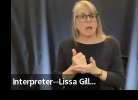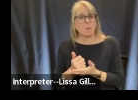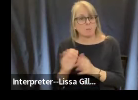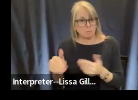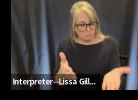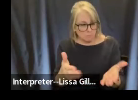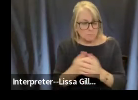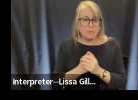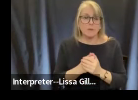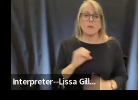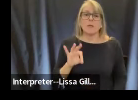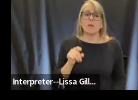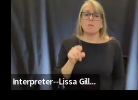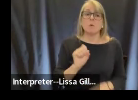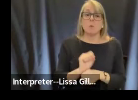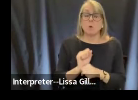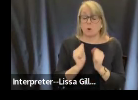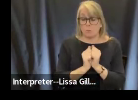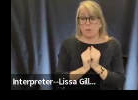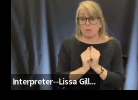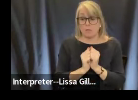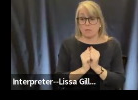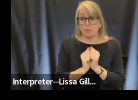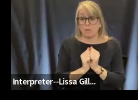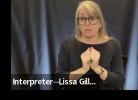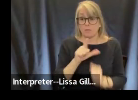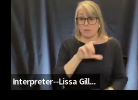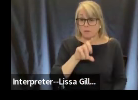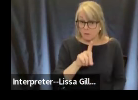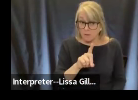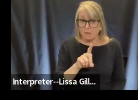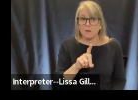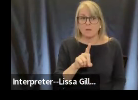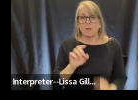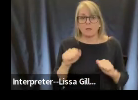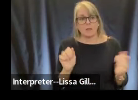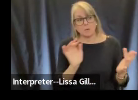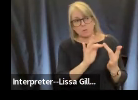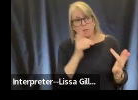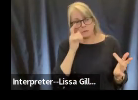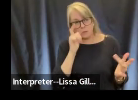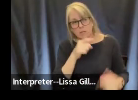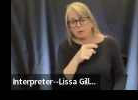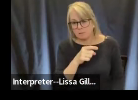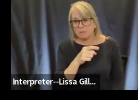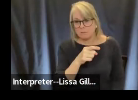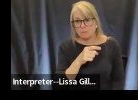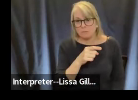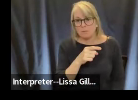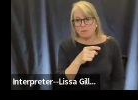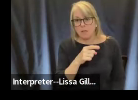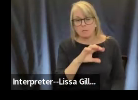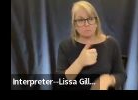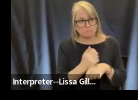again, if you are someone that works with the Commission for the Deaf, and you can reach out to Jana Broussard to get that